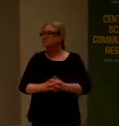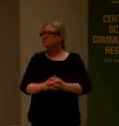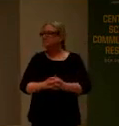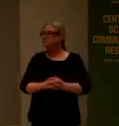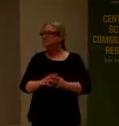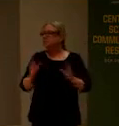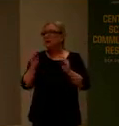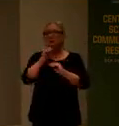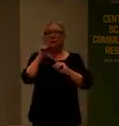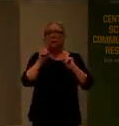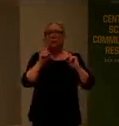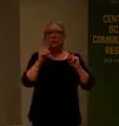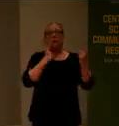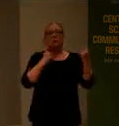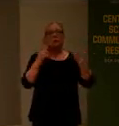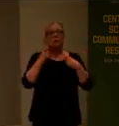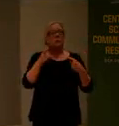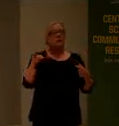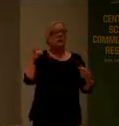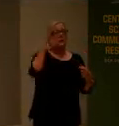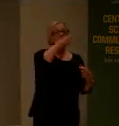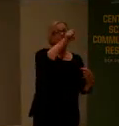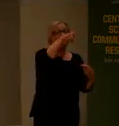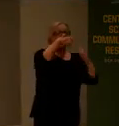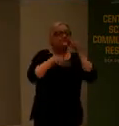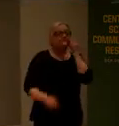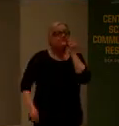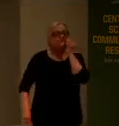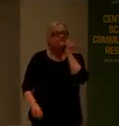Other questions? Yeah.